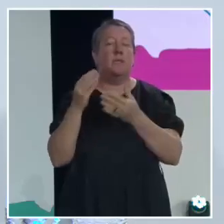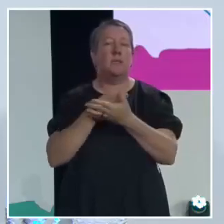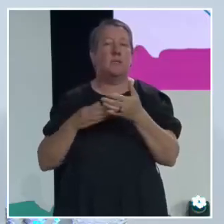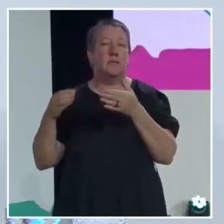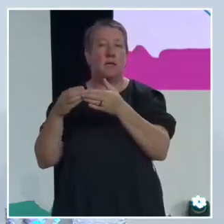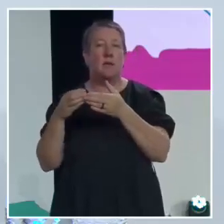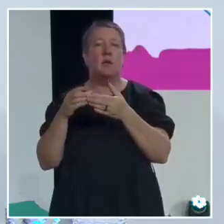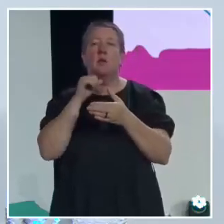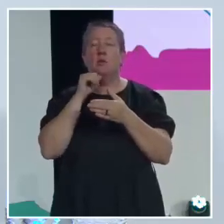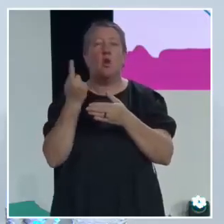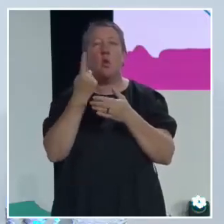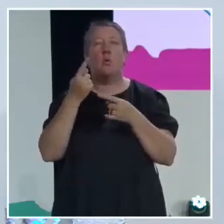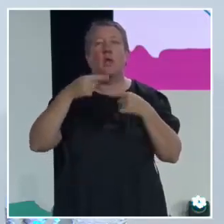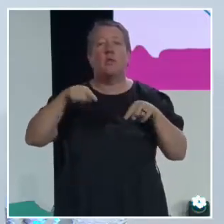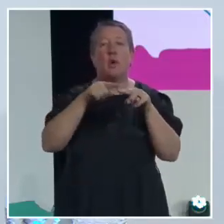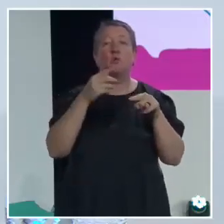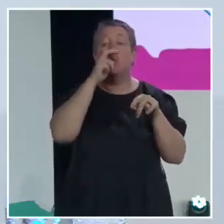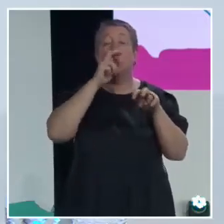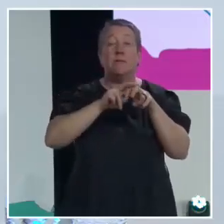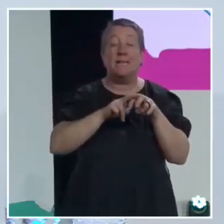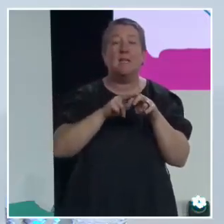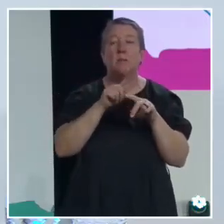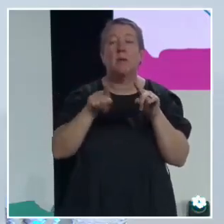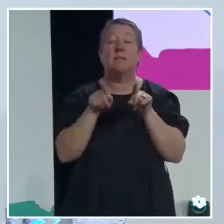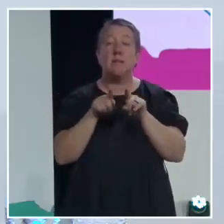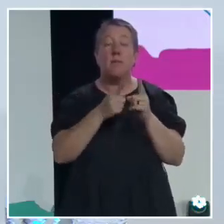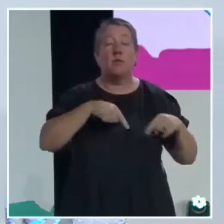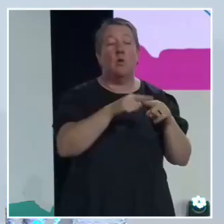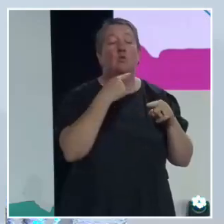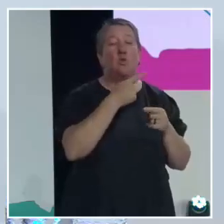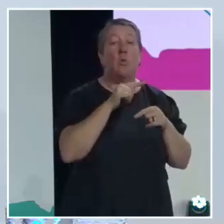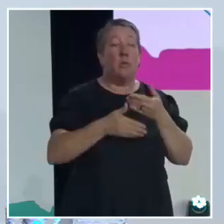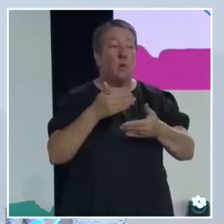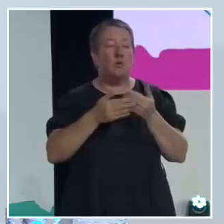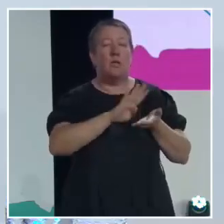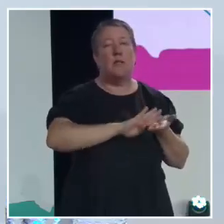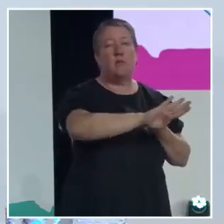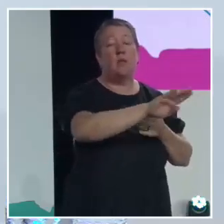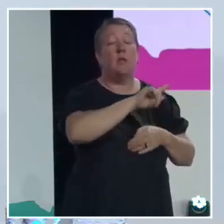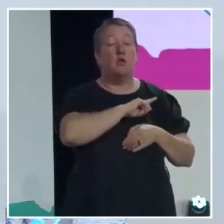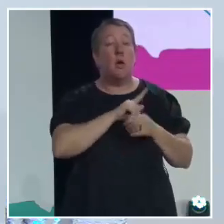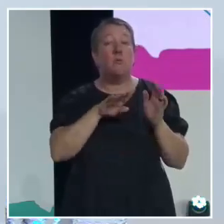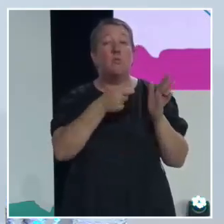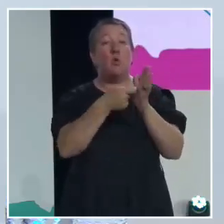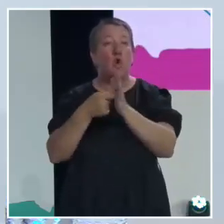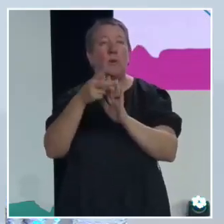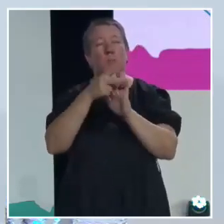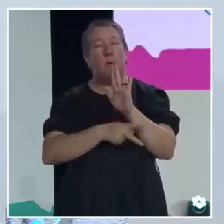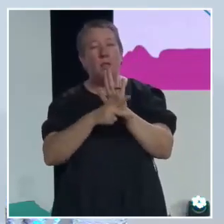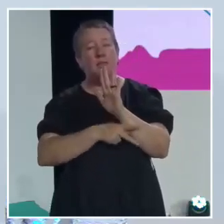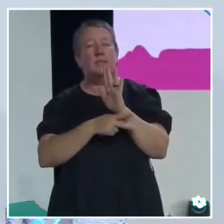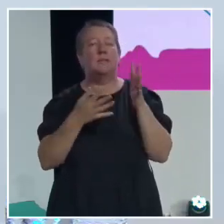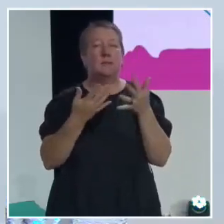the incumbents, especially those who have been left out of that process. And that's why, again, procurement policy is so important on the demand